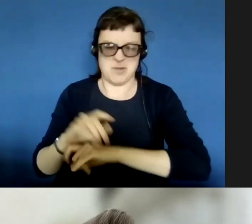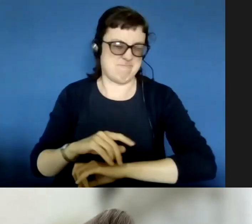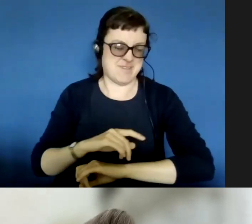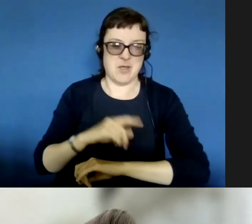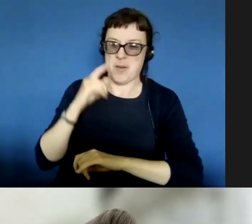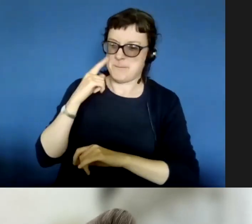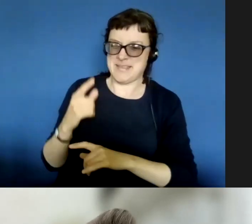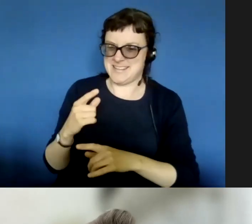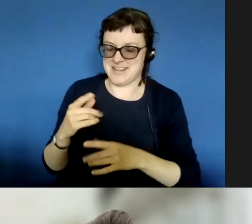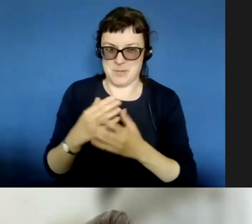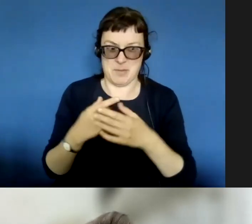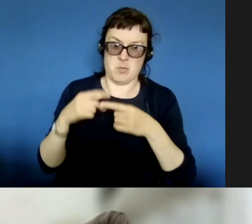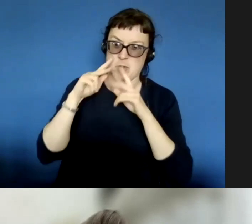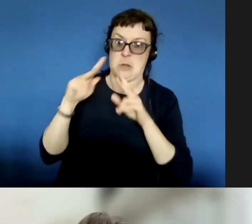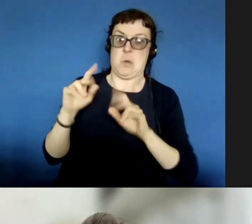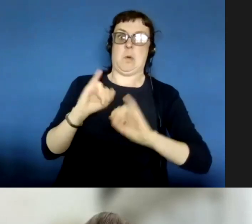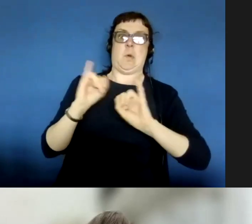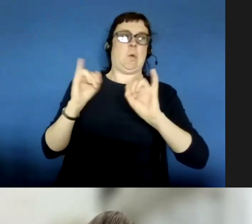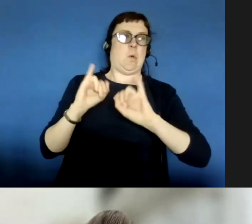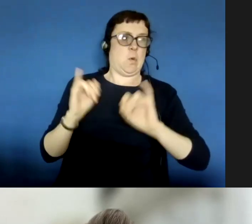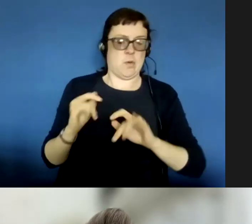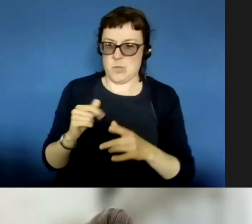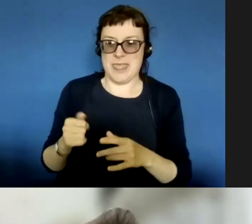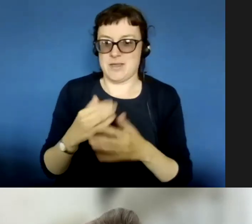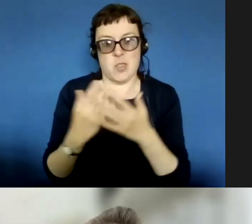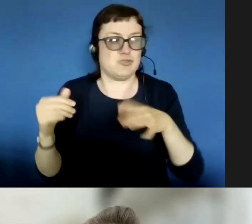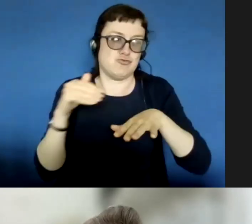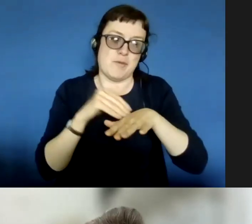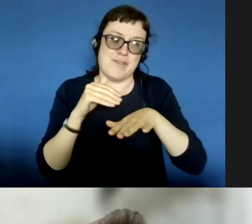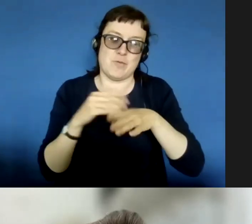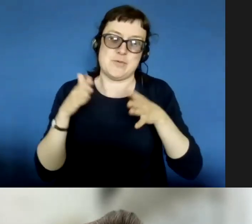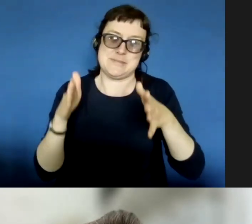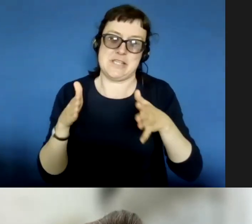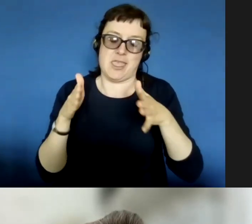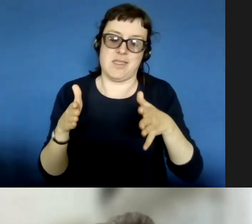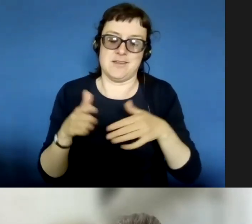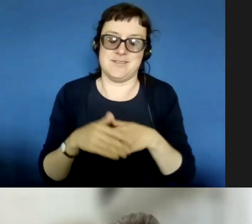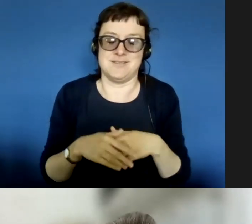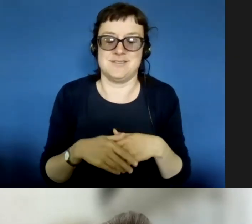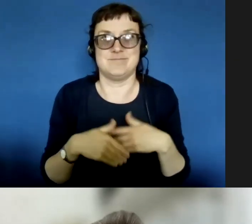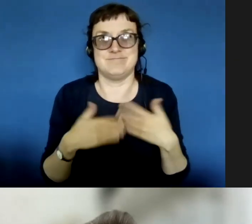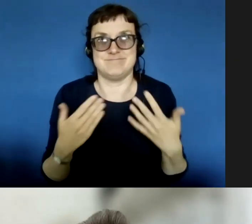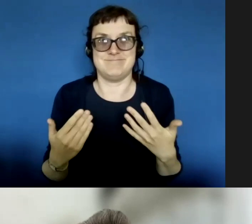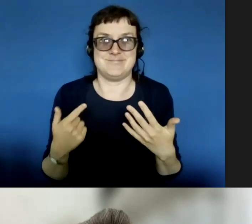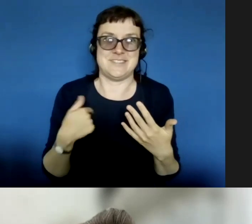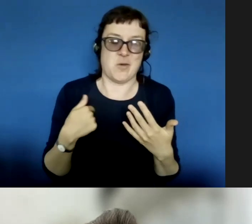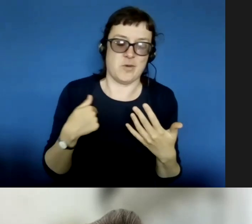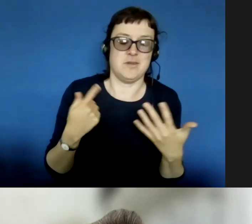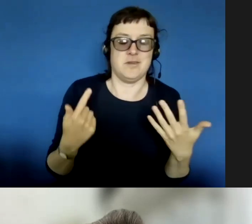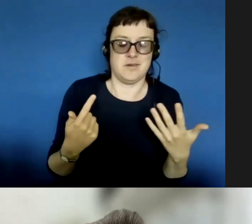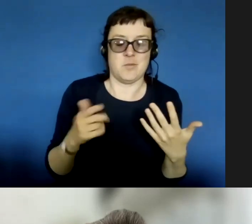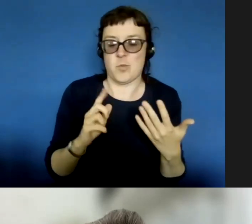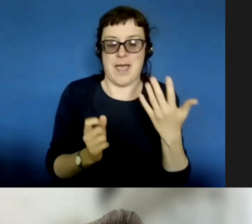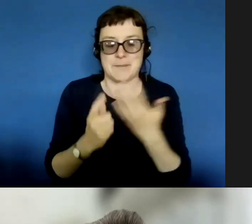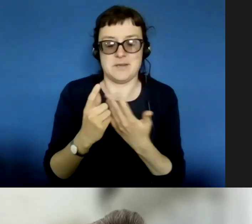into loads of grief. And they kind of didn't want that. So I ended up, which is a bit of a sideline, but actually